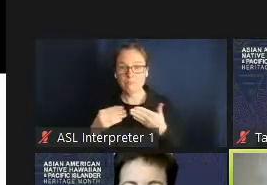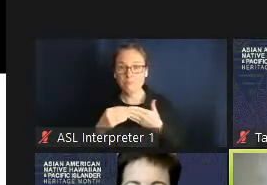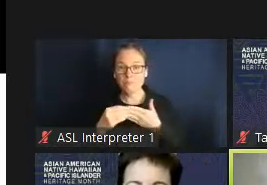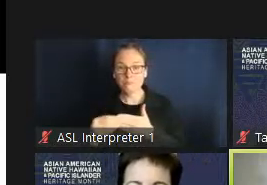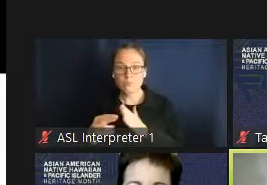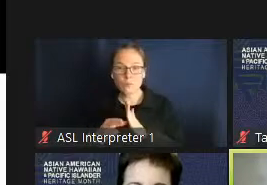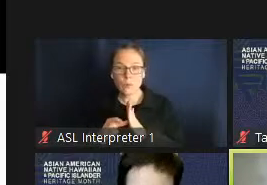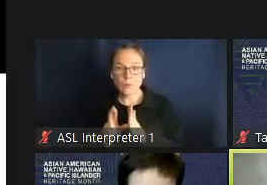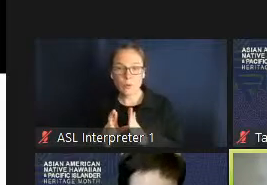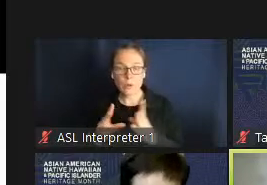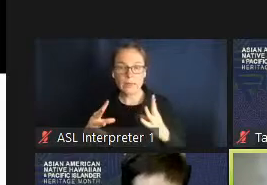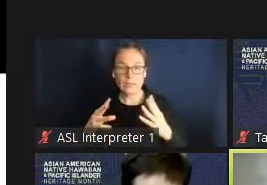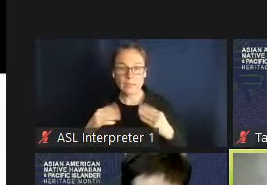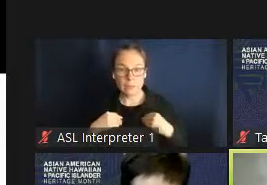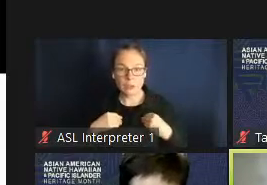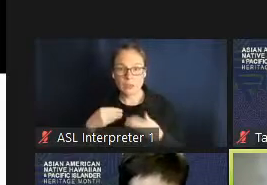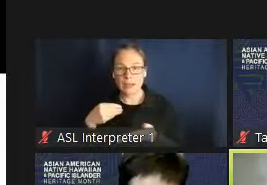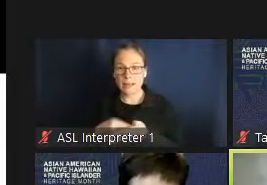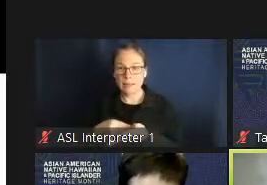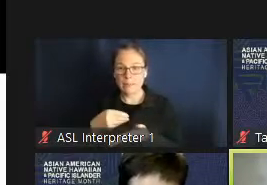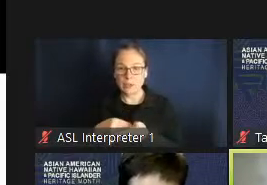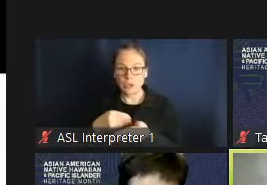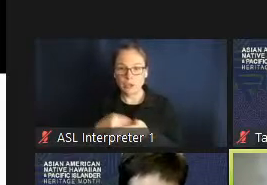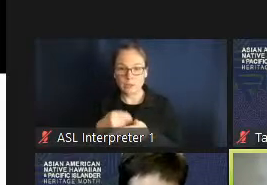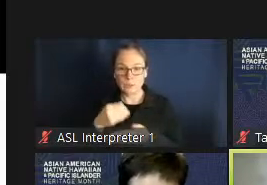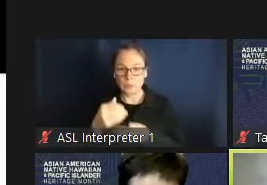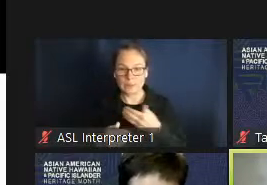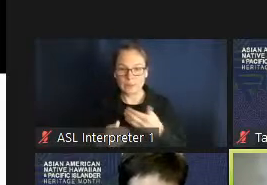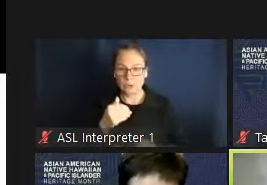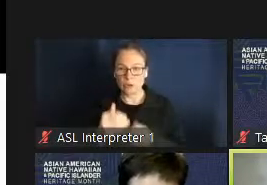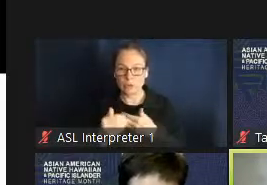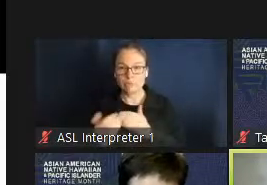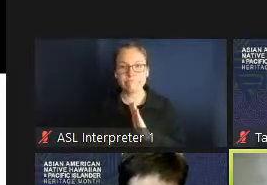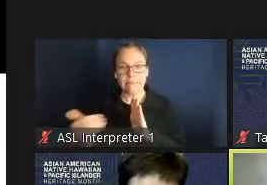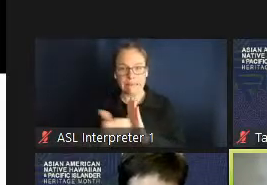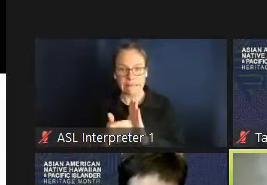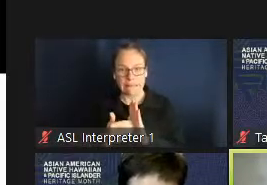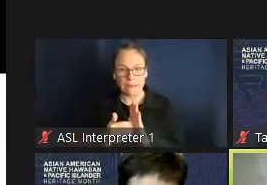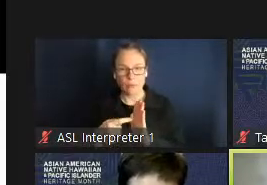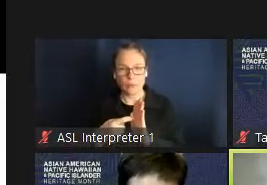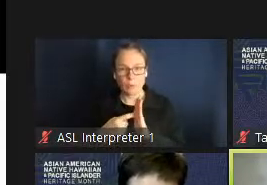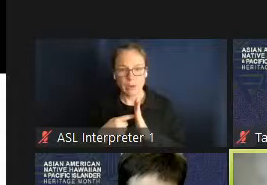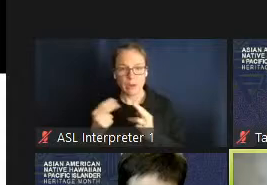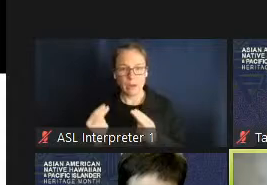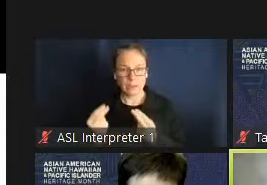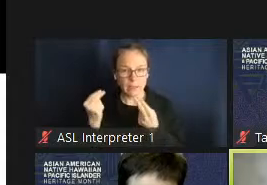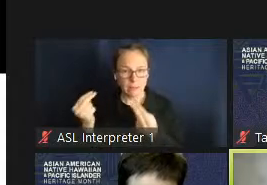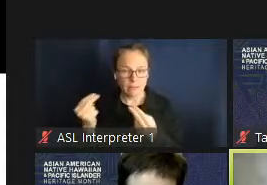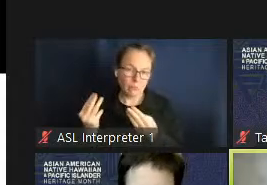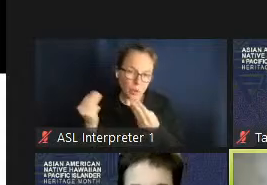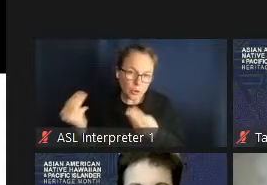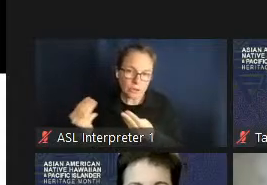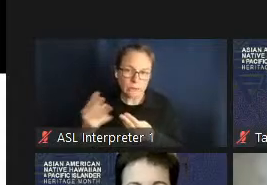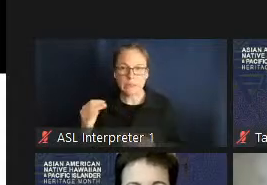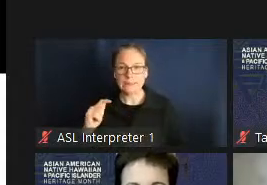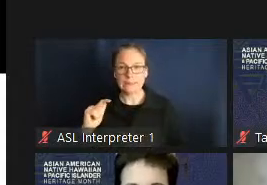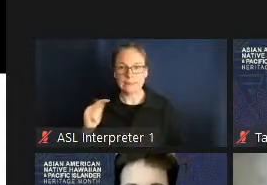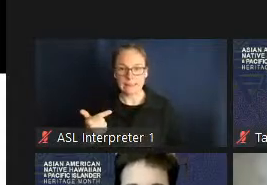adoption of the budget hearing procedures. Again, we'll need a motion in a second.